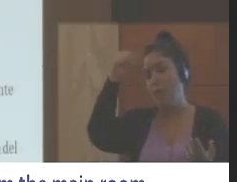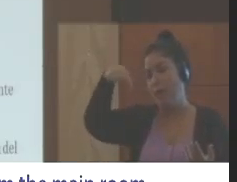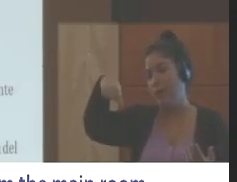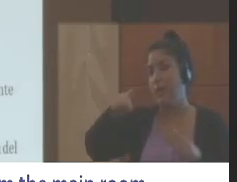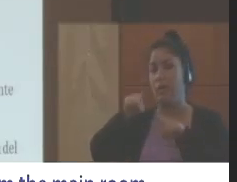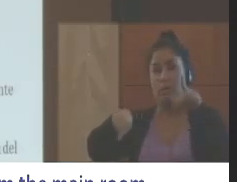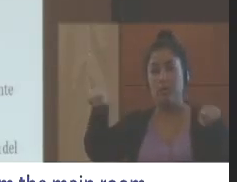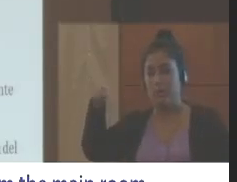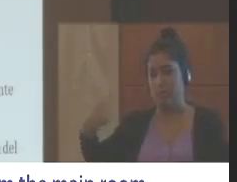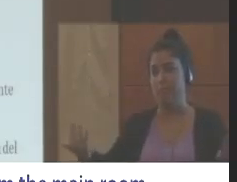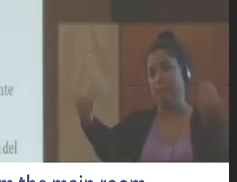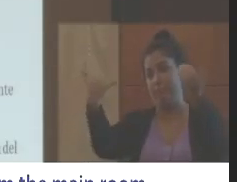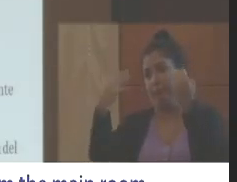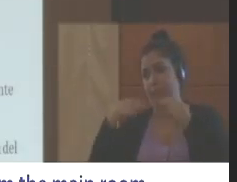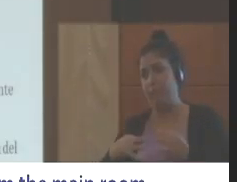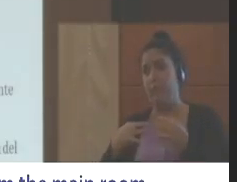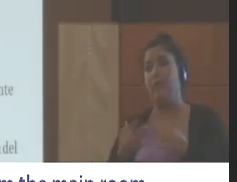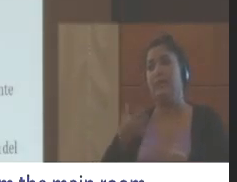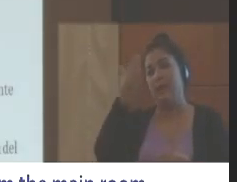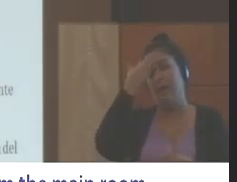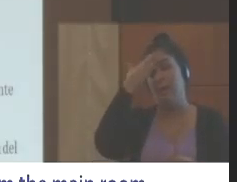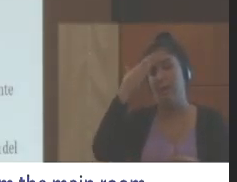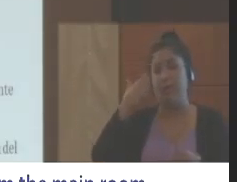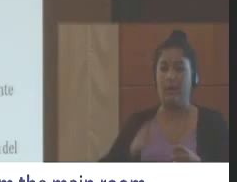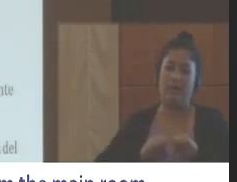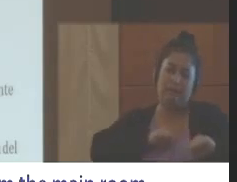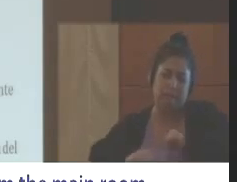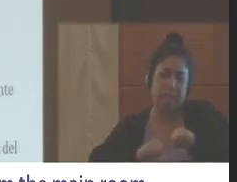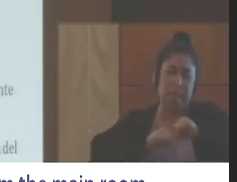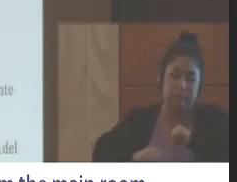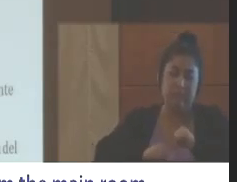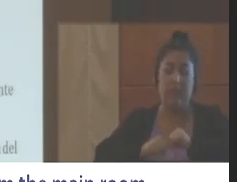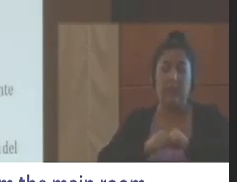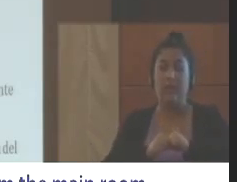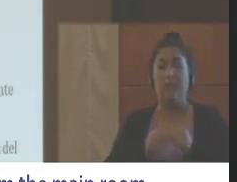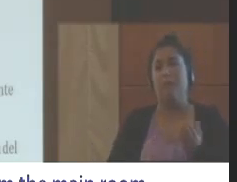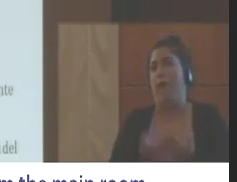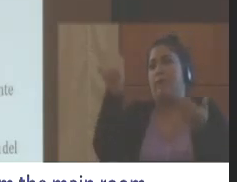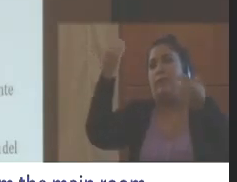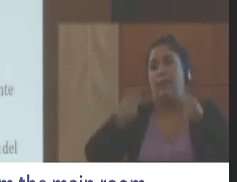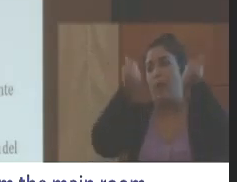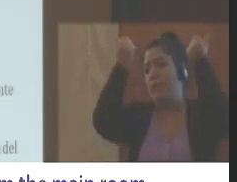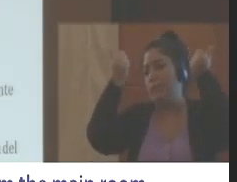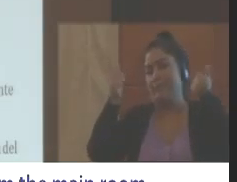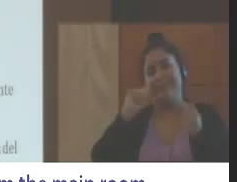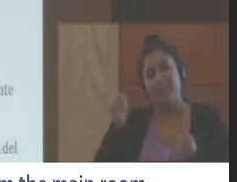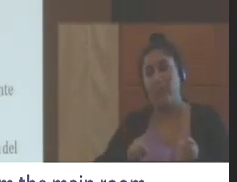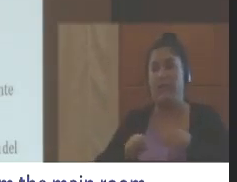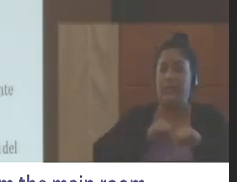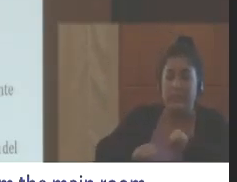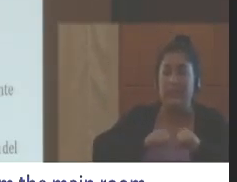of us present here today know that all of our efforts take a long time.